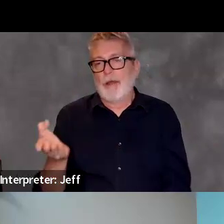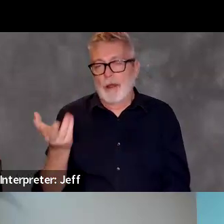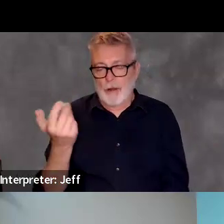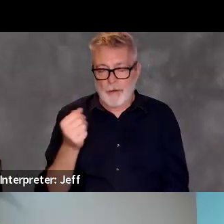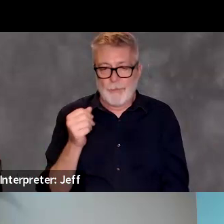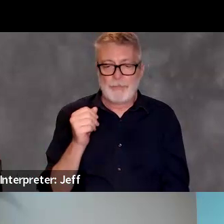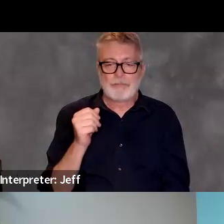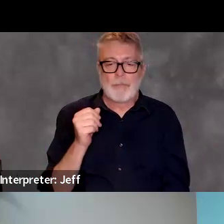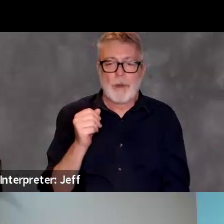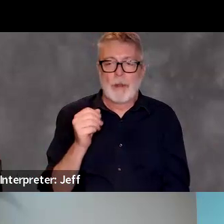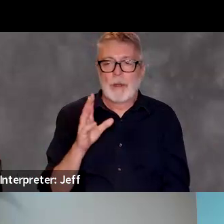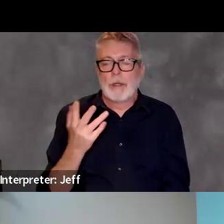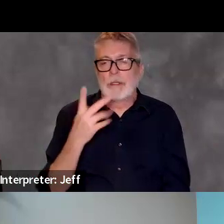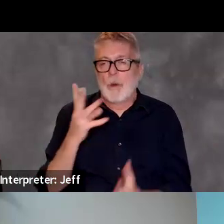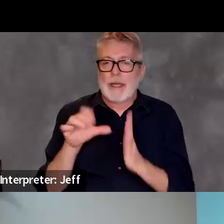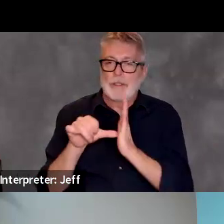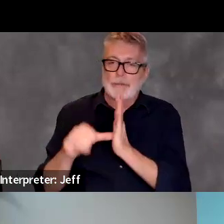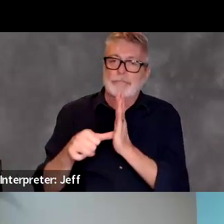for them. So we'll get to highlight